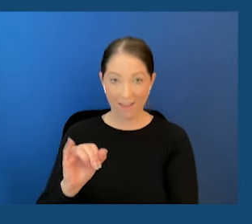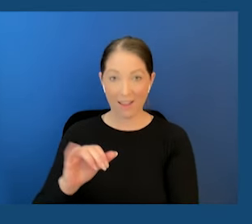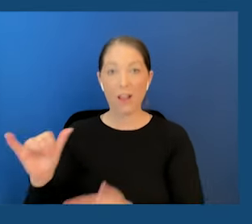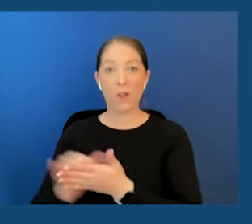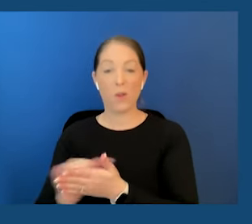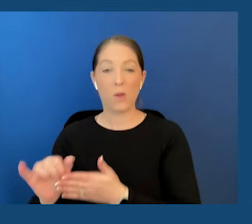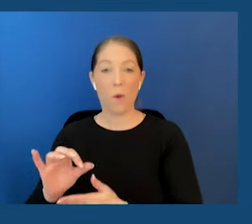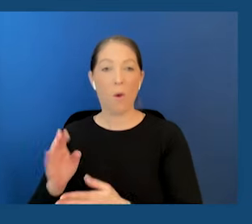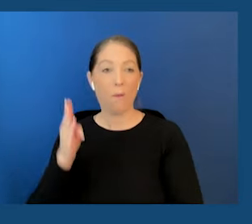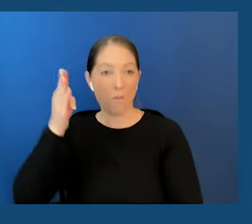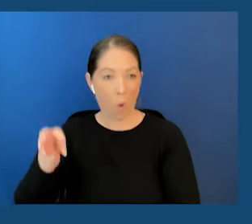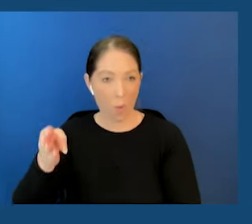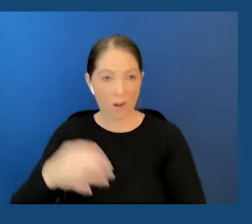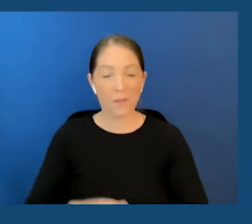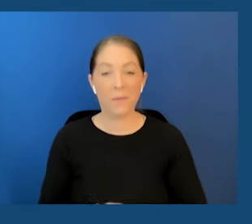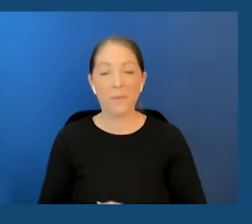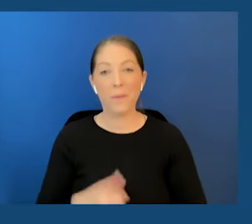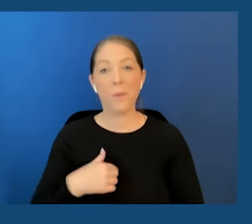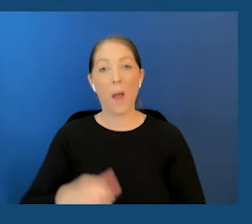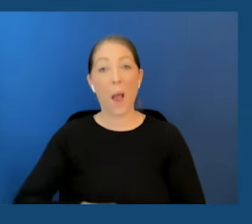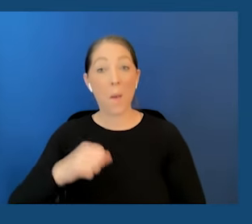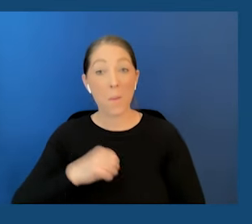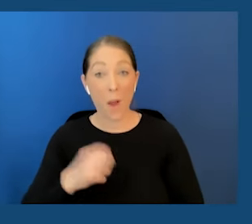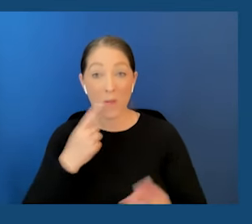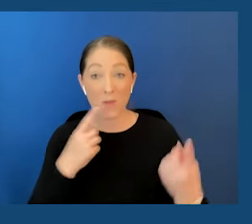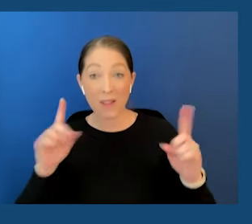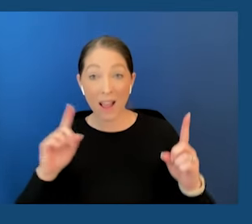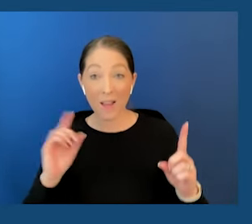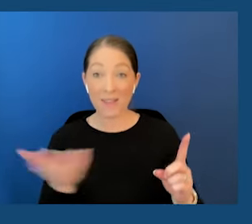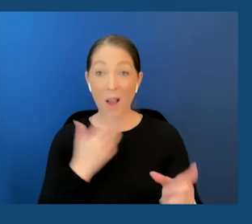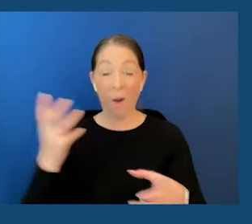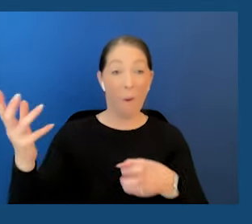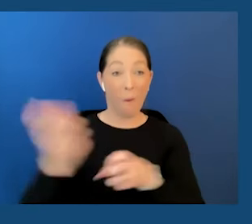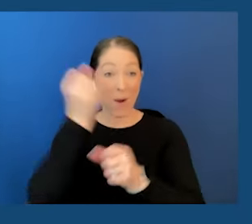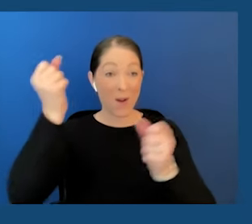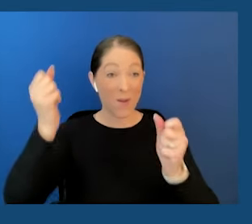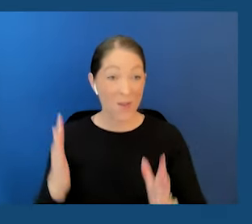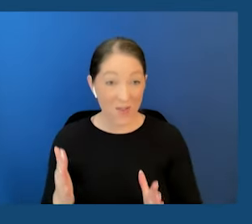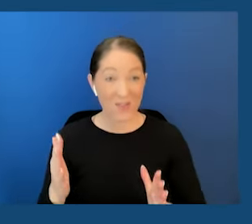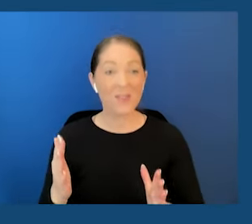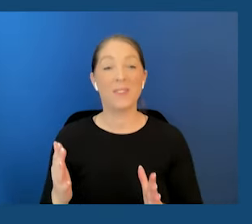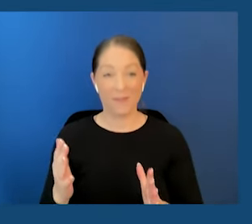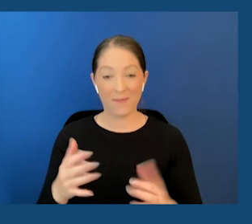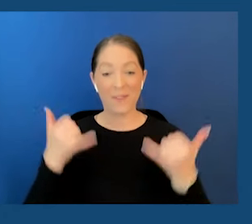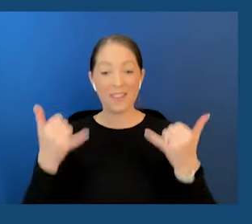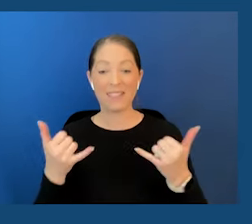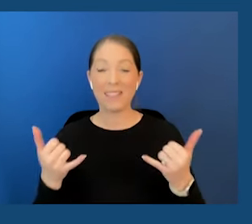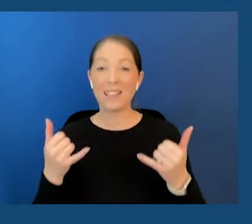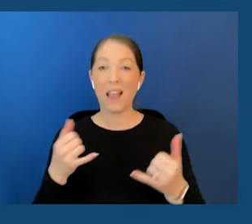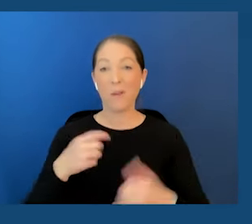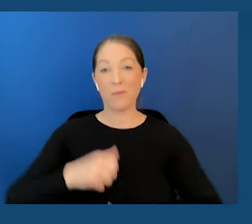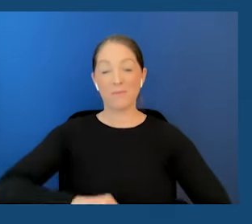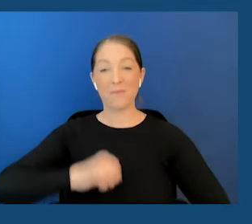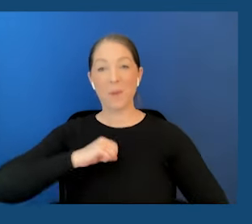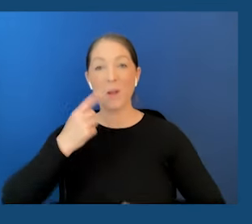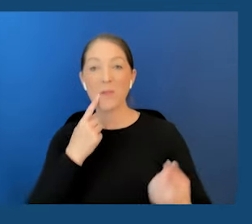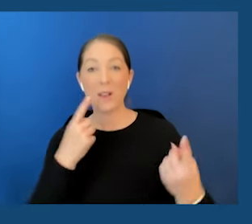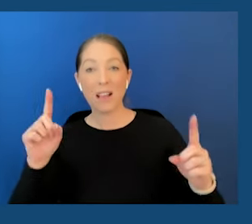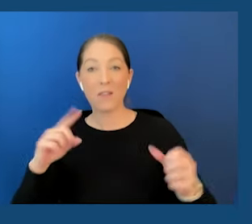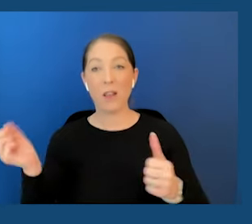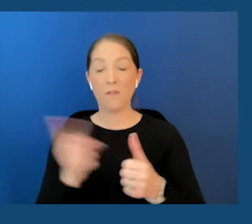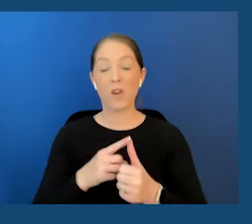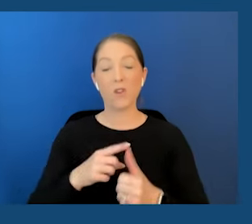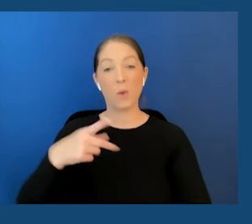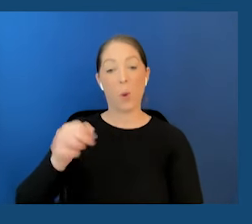so I'm really proud to announce here today our winners while we're here. And today we're proud to announce that one of our first pro-housing communities